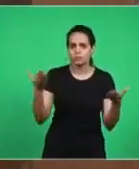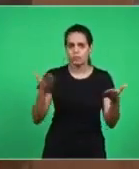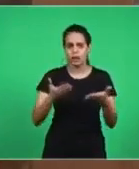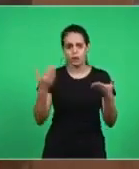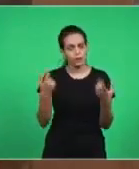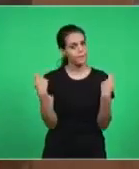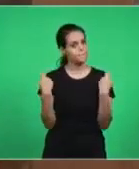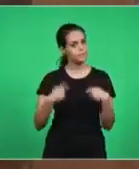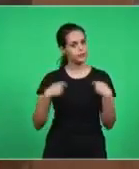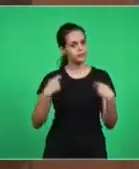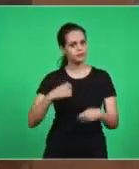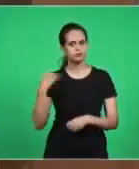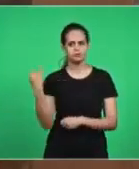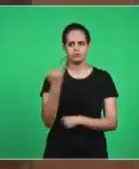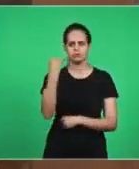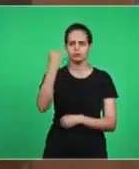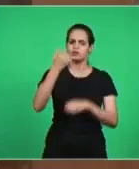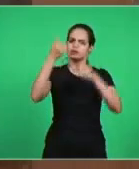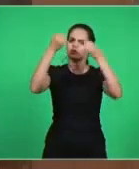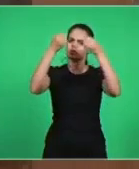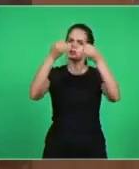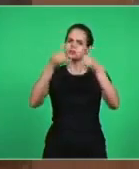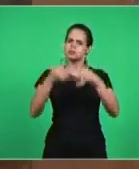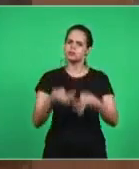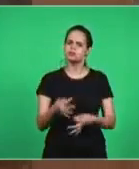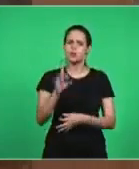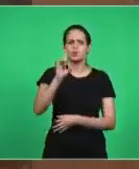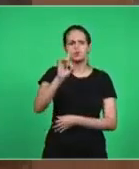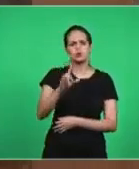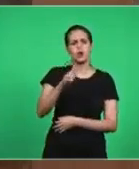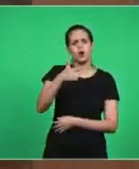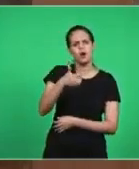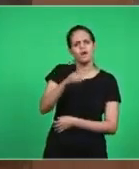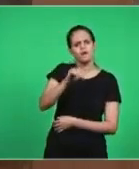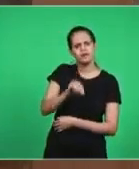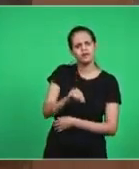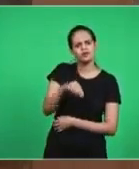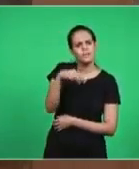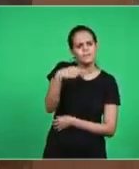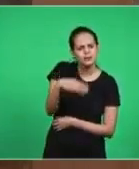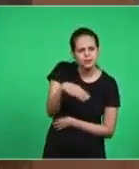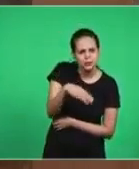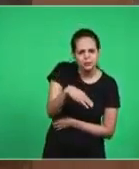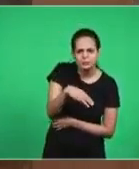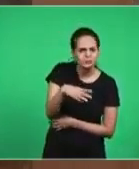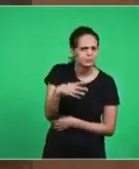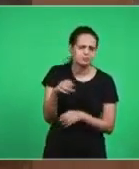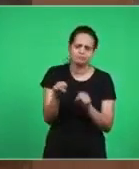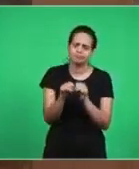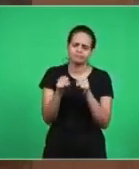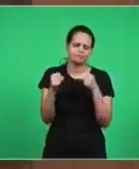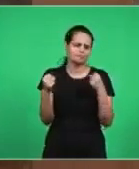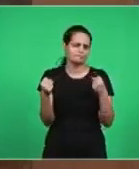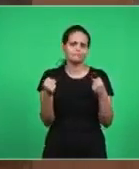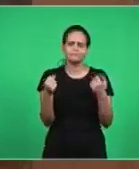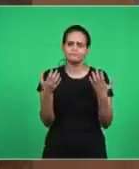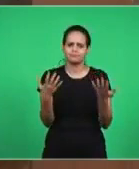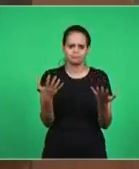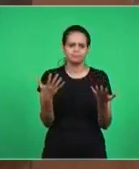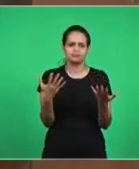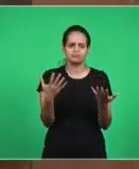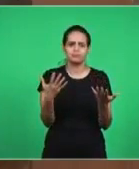around and need explanation. The explanations are not given in 20 minutes, especially when it comes to